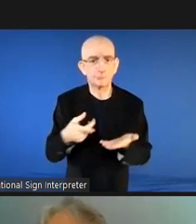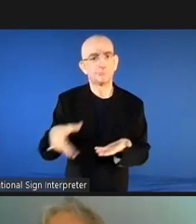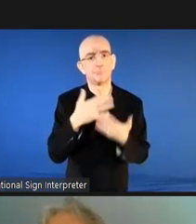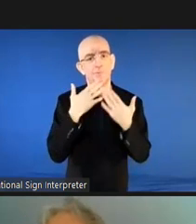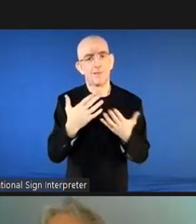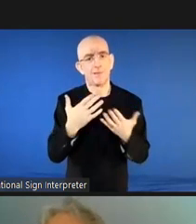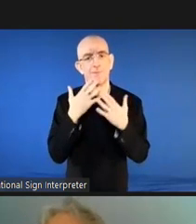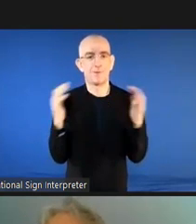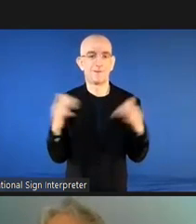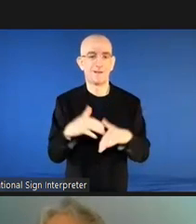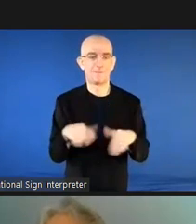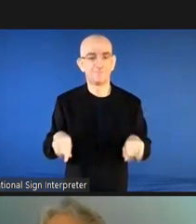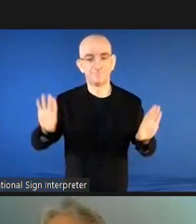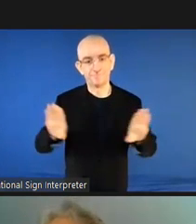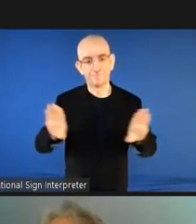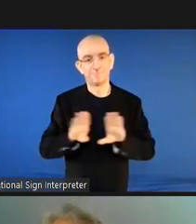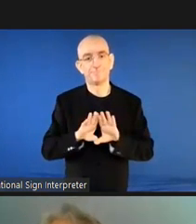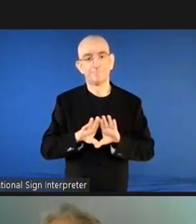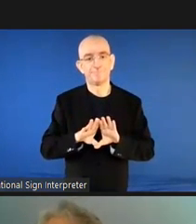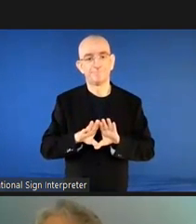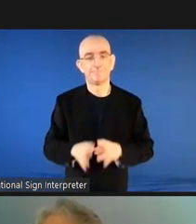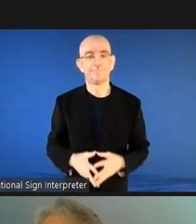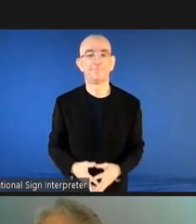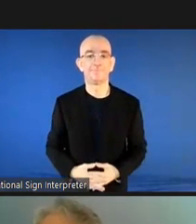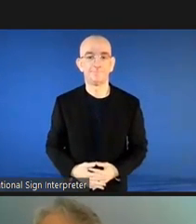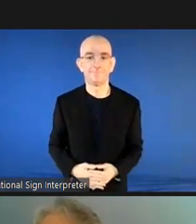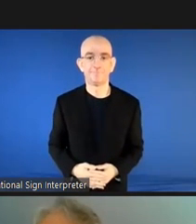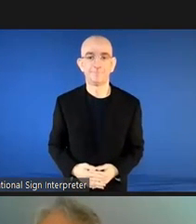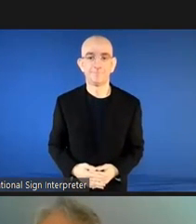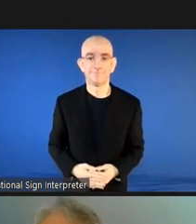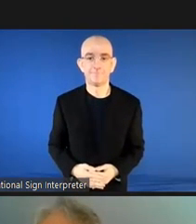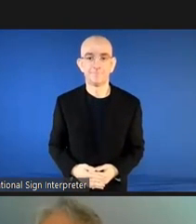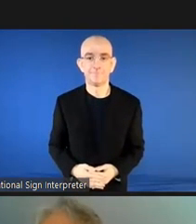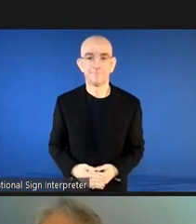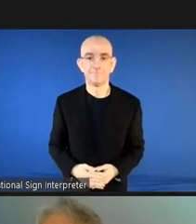Thank you. Thank you.